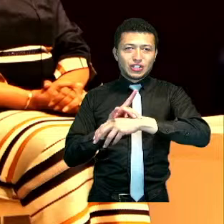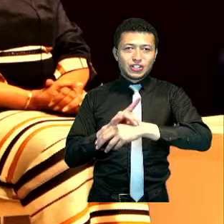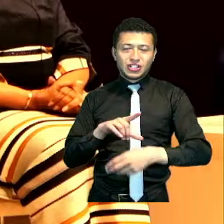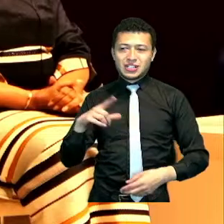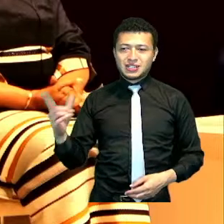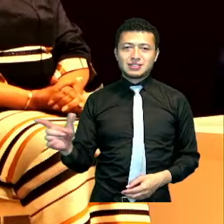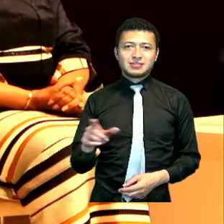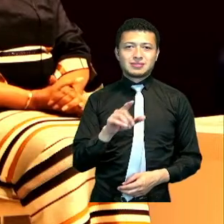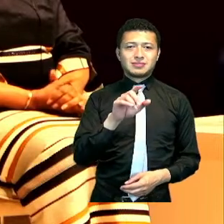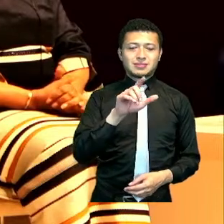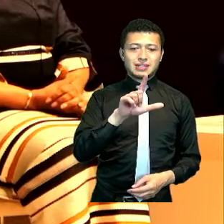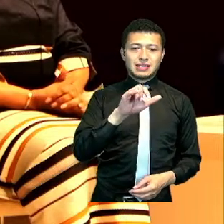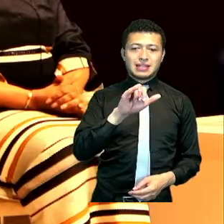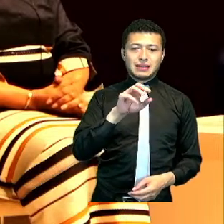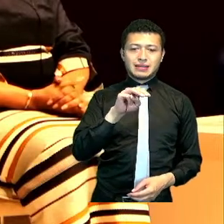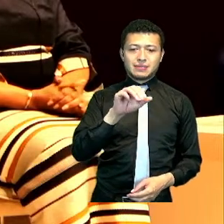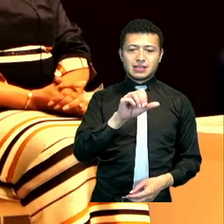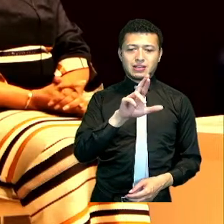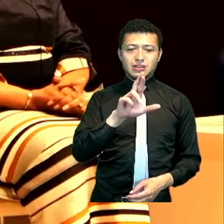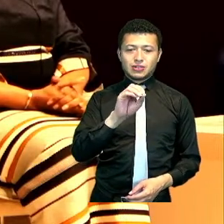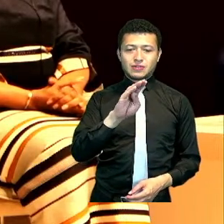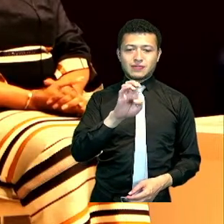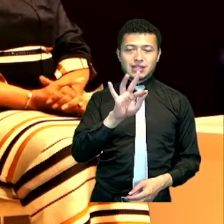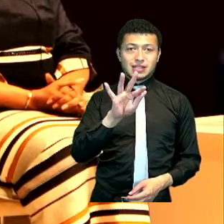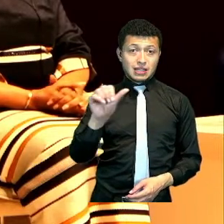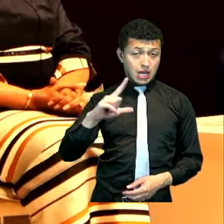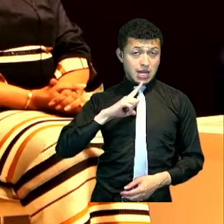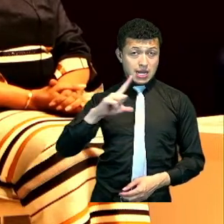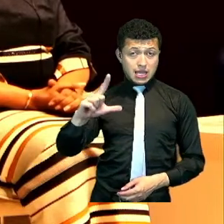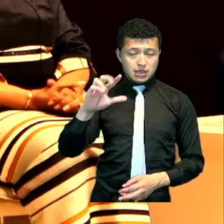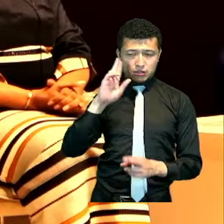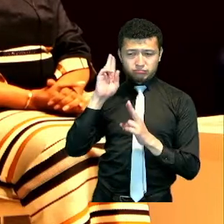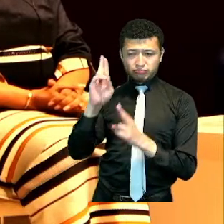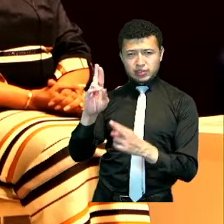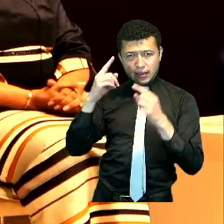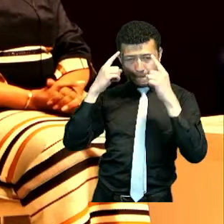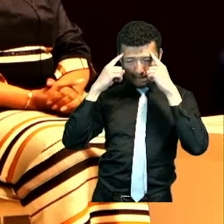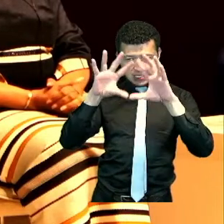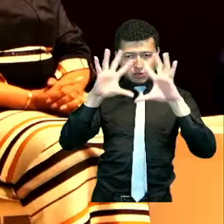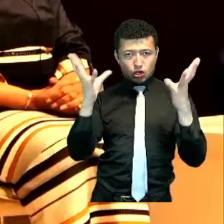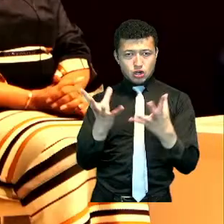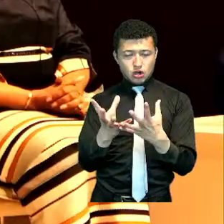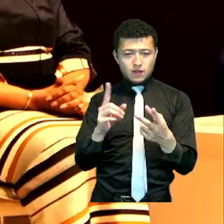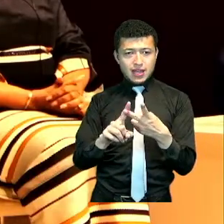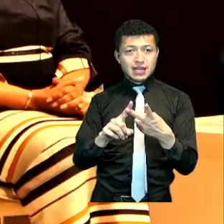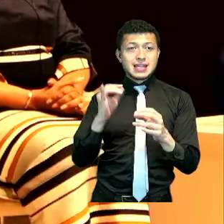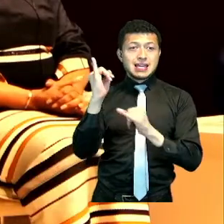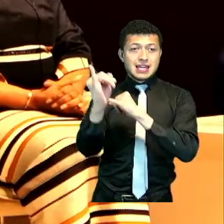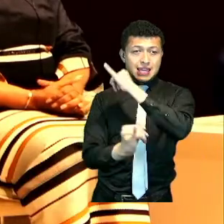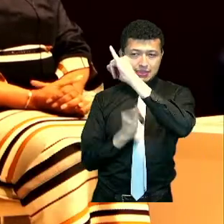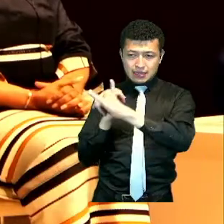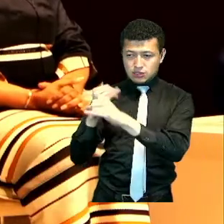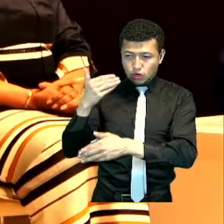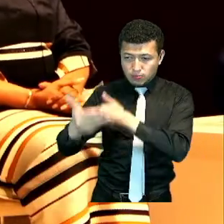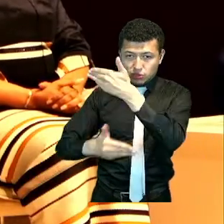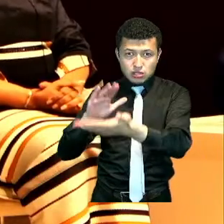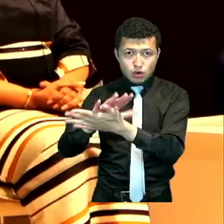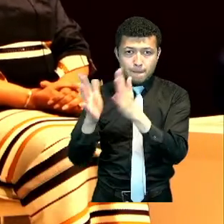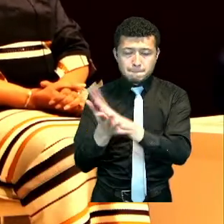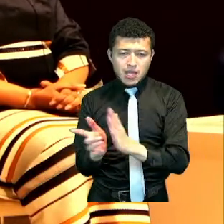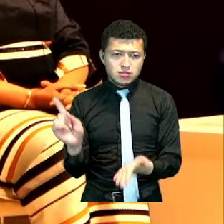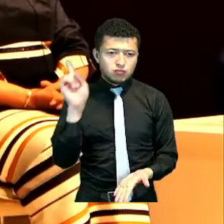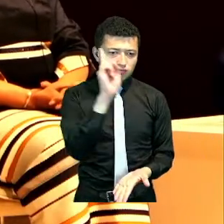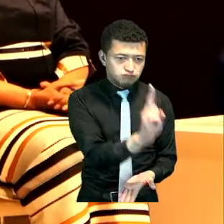Dr. Lima Roberta Bowie, recognized leader, global thinking, facilitator of